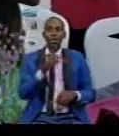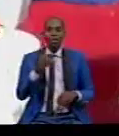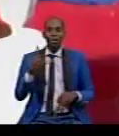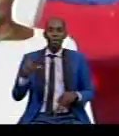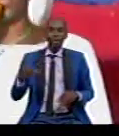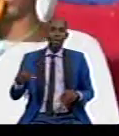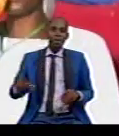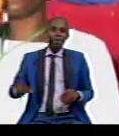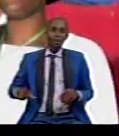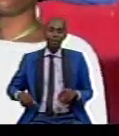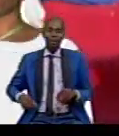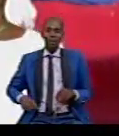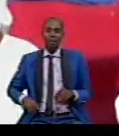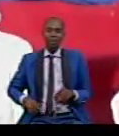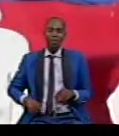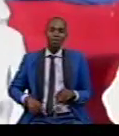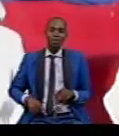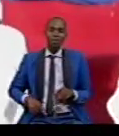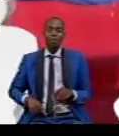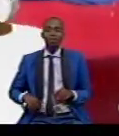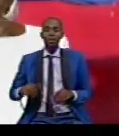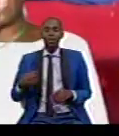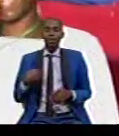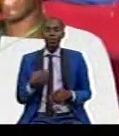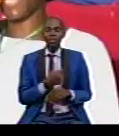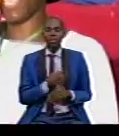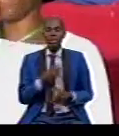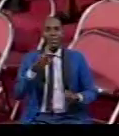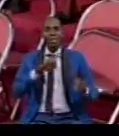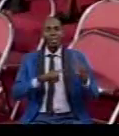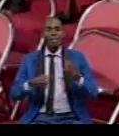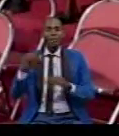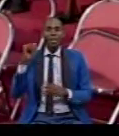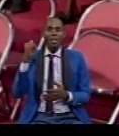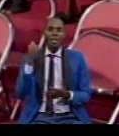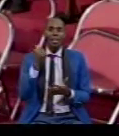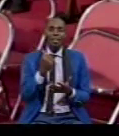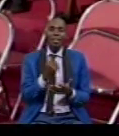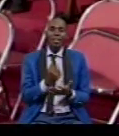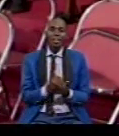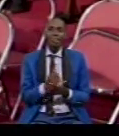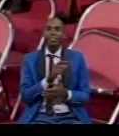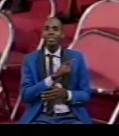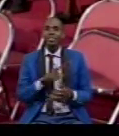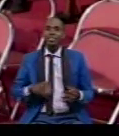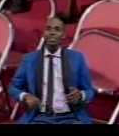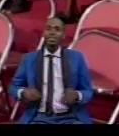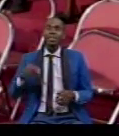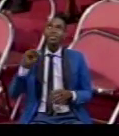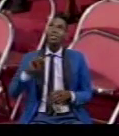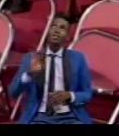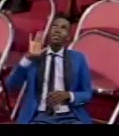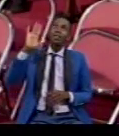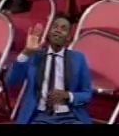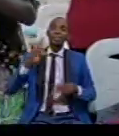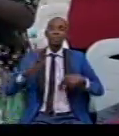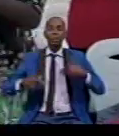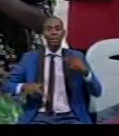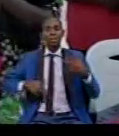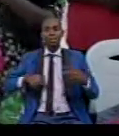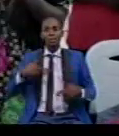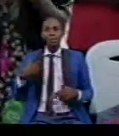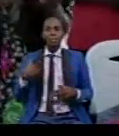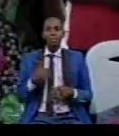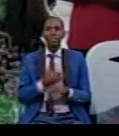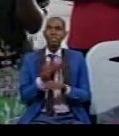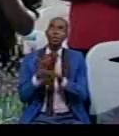mighty name of Jesus, I pray that today your compassion, your cure,